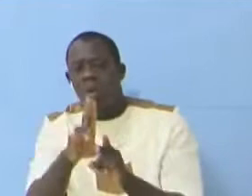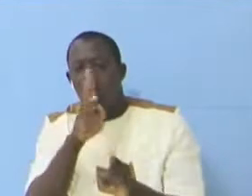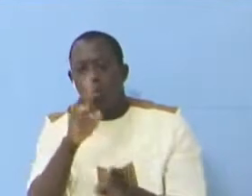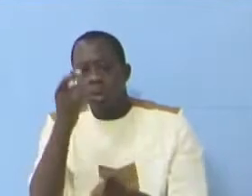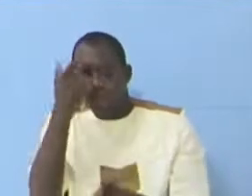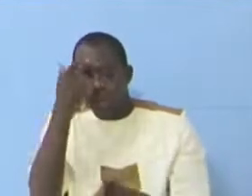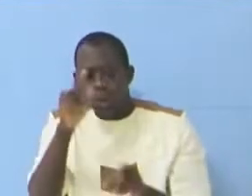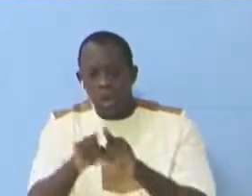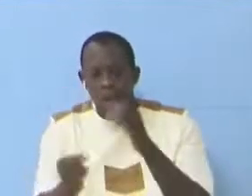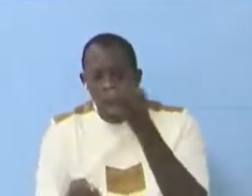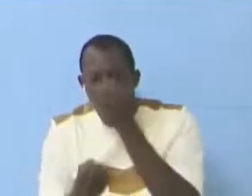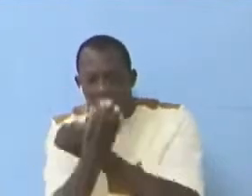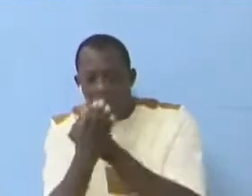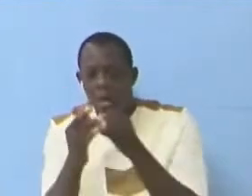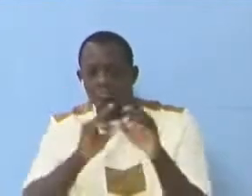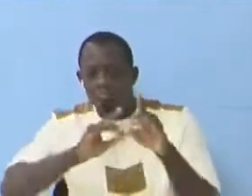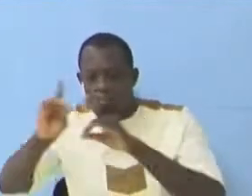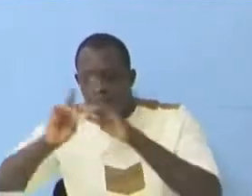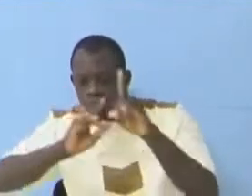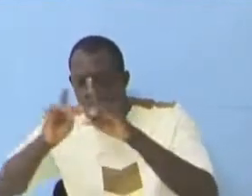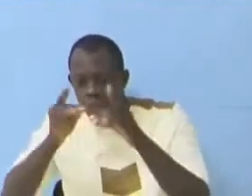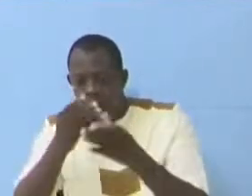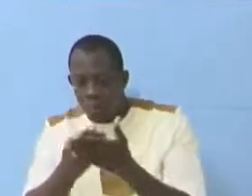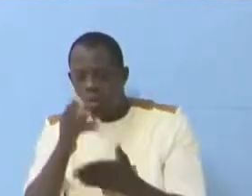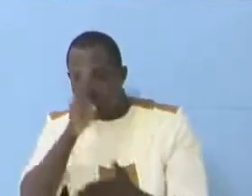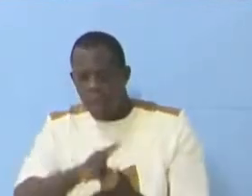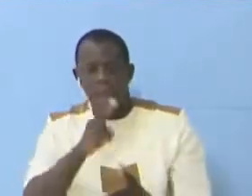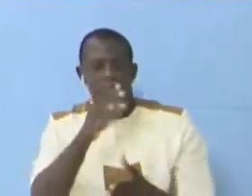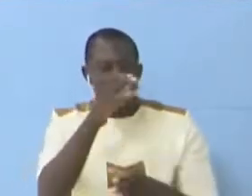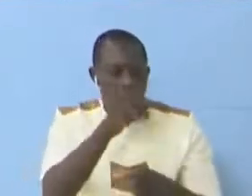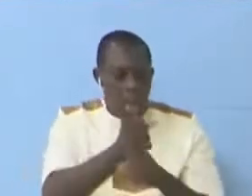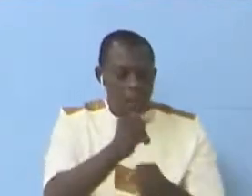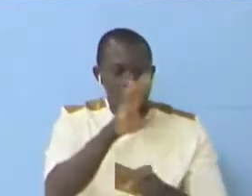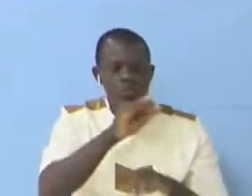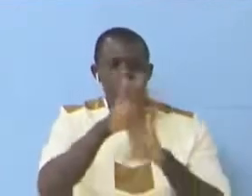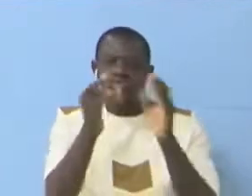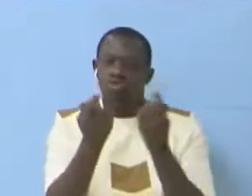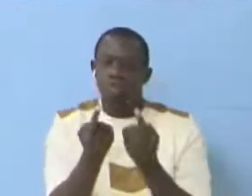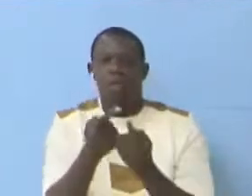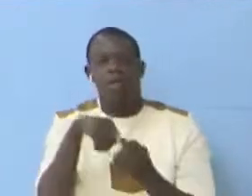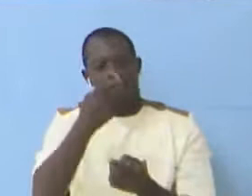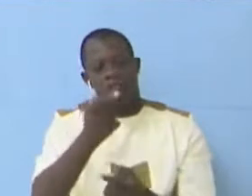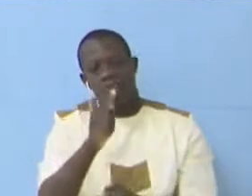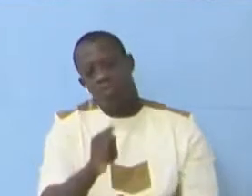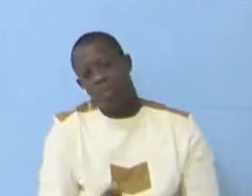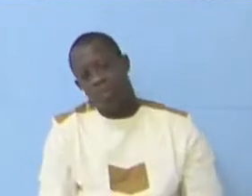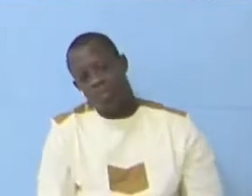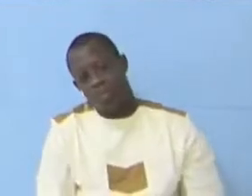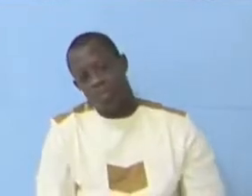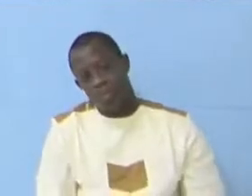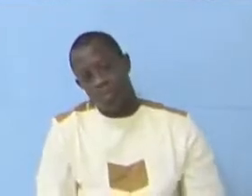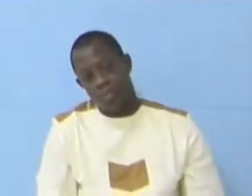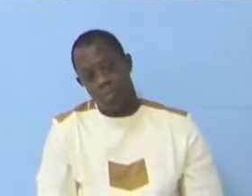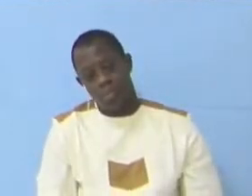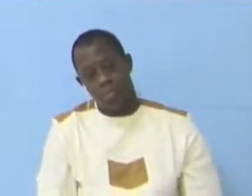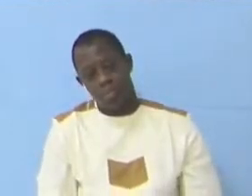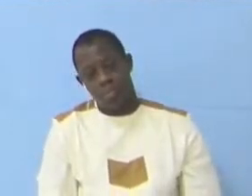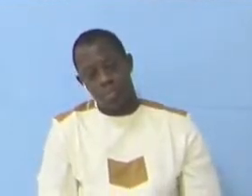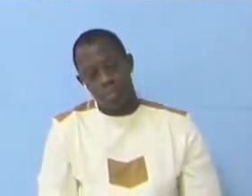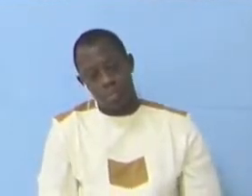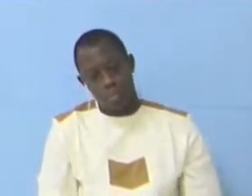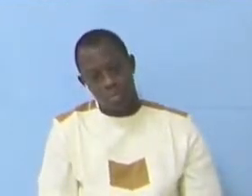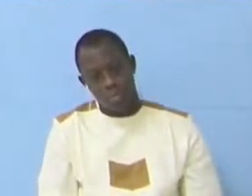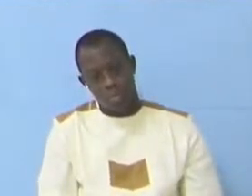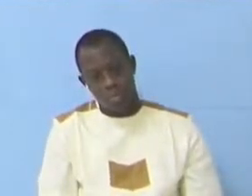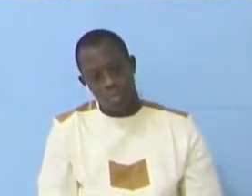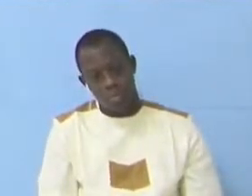day ñoom du ñoom ñëpp a koy def de waaye lu liggéeykat yëpp a koy def foofu NIA waaye NIA ci boppam béréb la boo xam ne dañ ko jël def ko foo xam